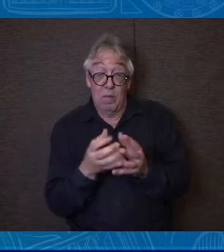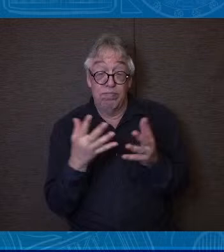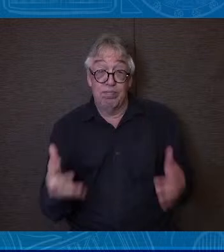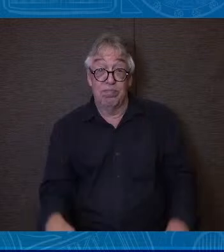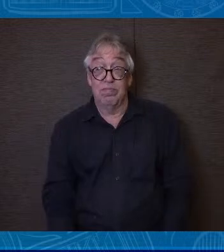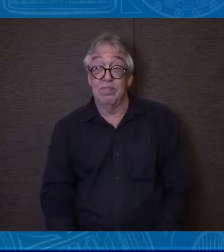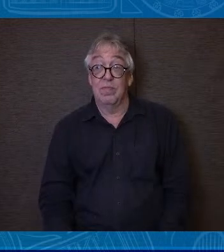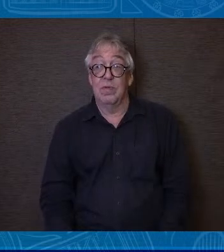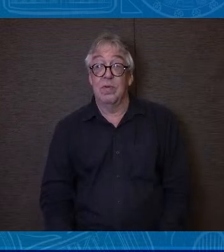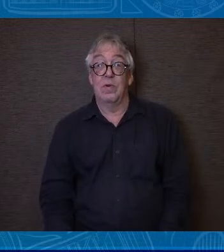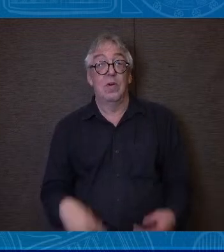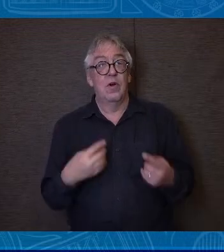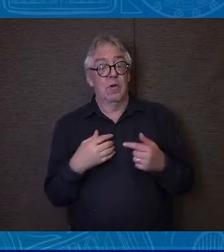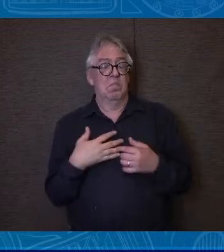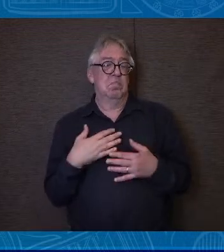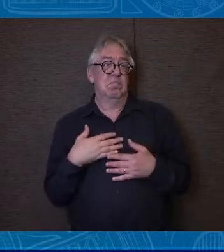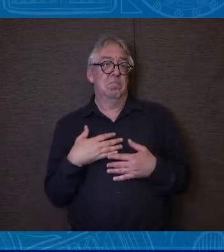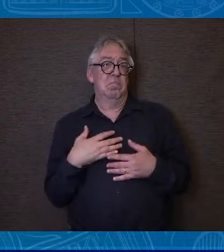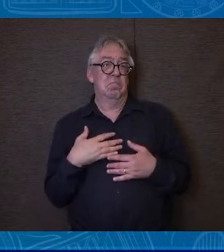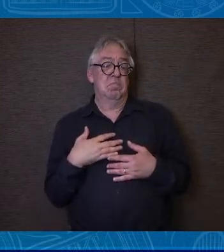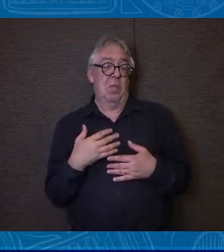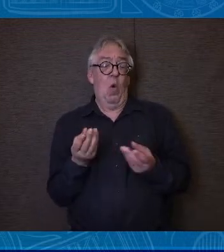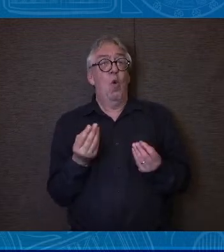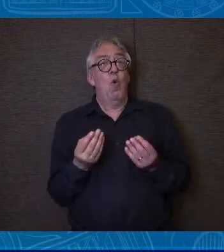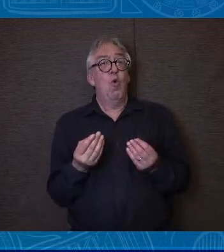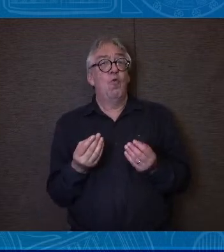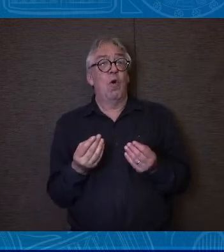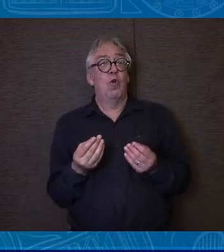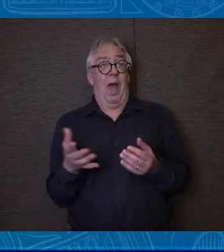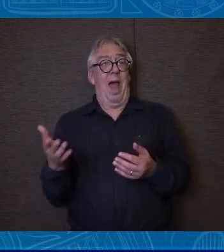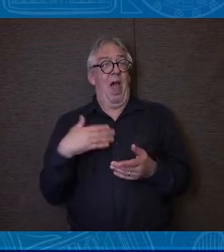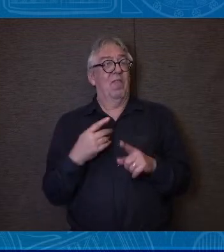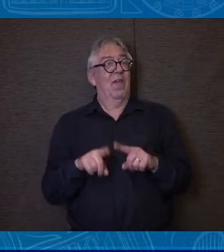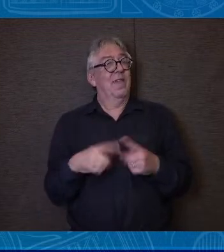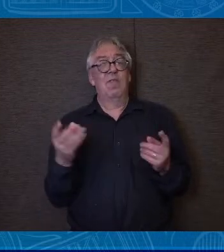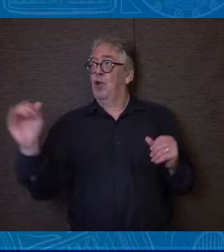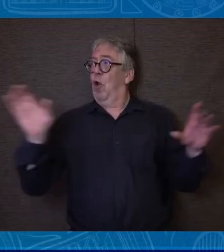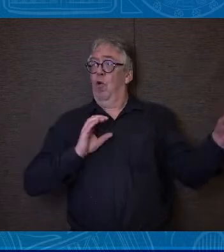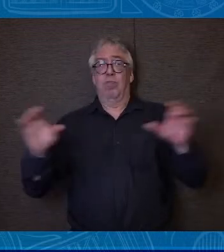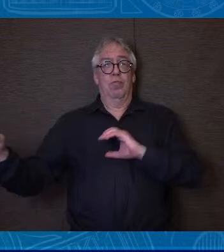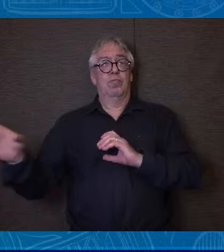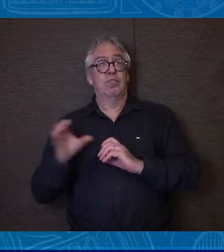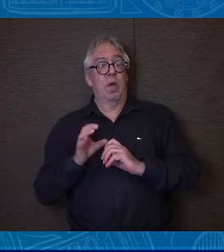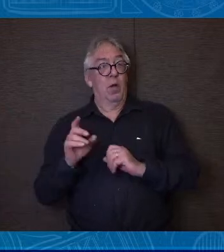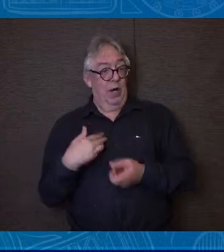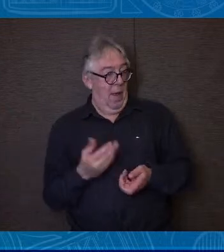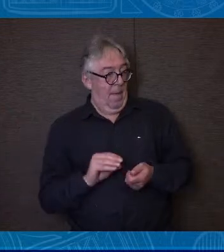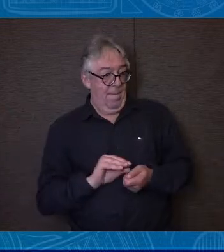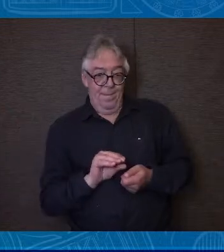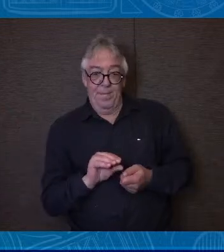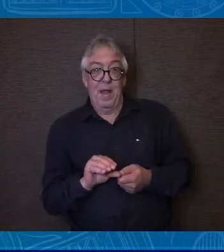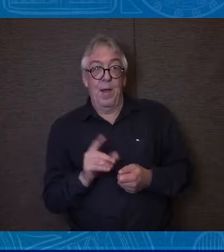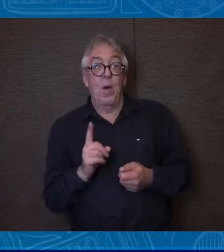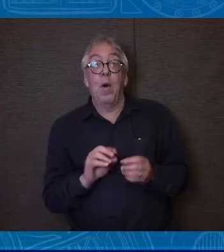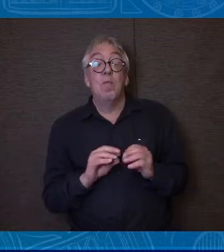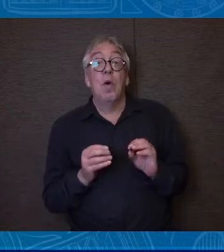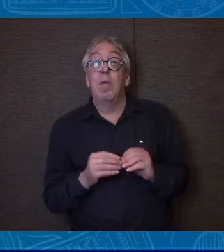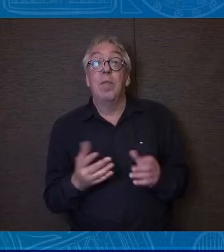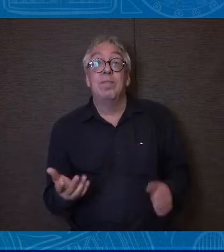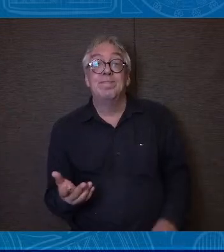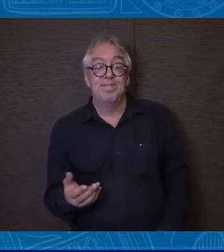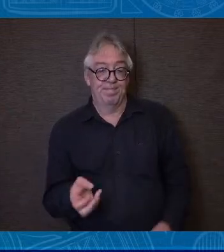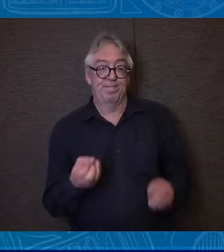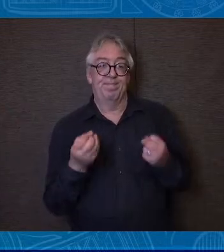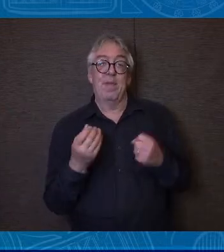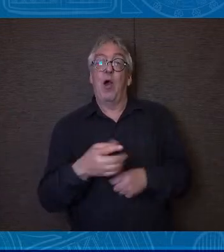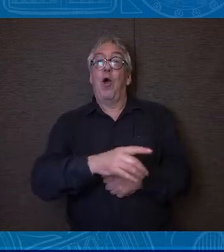multilateral fund like CRUISE, of course, we face a number of challenges, one of which is the fragmentation at the country level